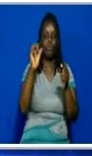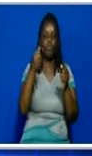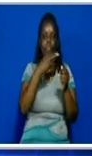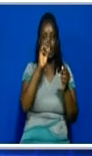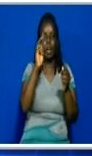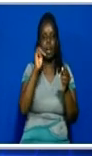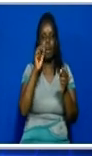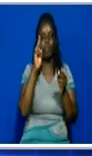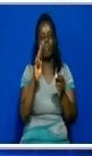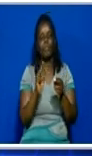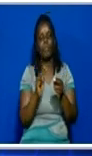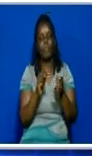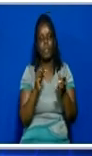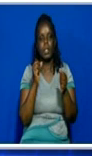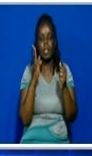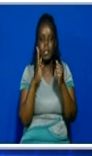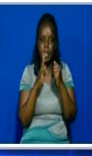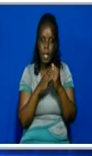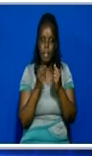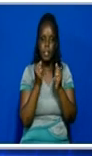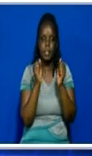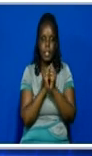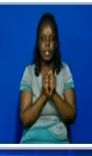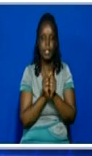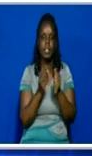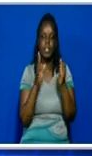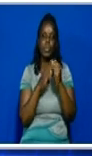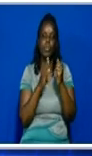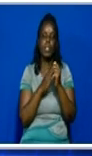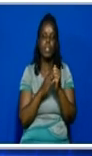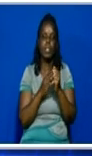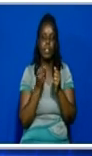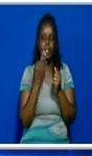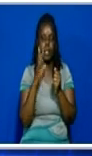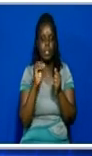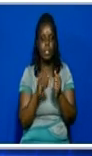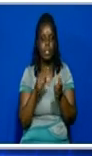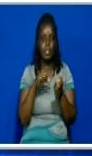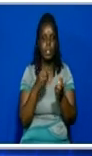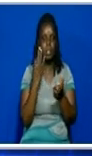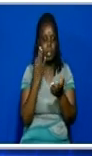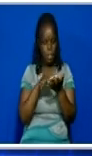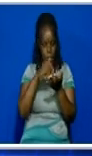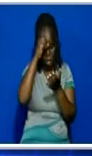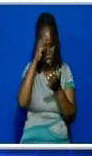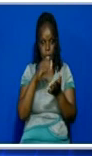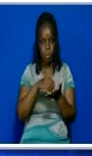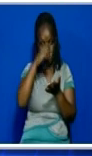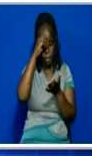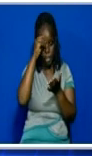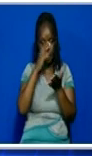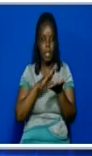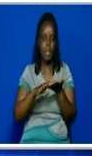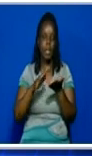at 9:10 to 9:40 a.m., we will have our grade 3 students who will be tackling hygiene